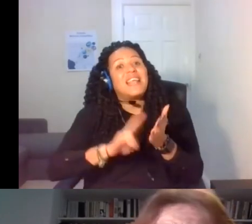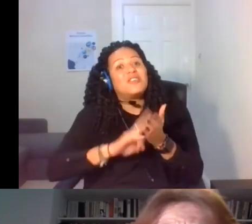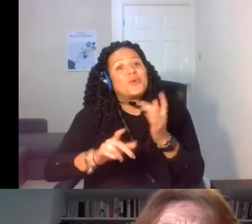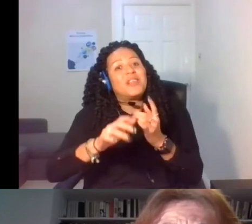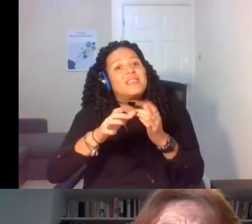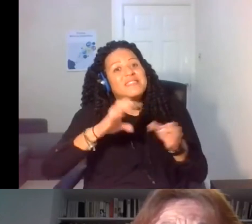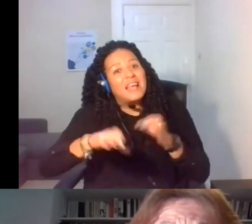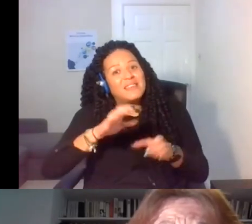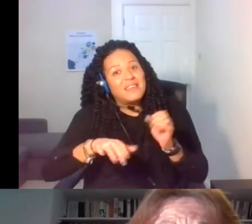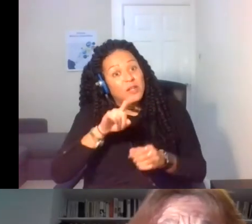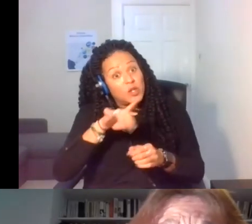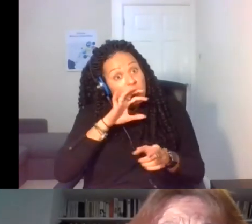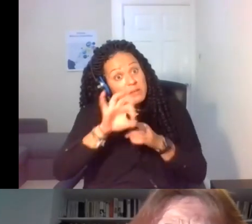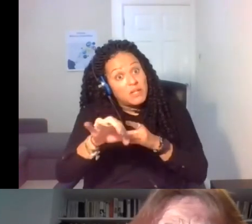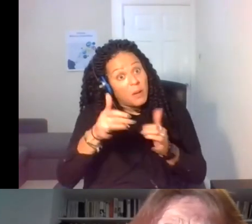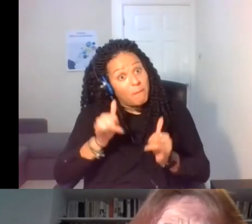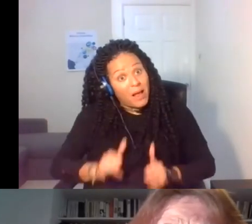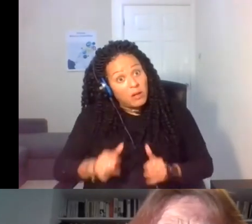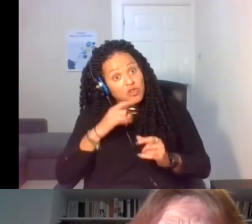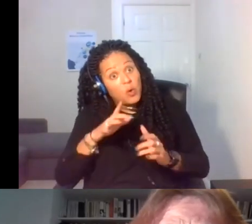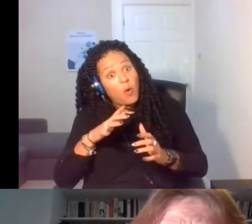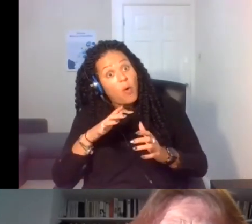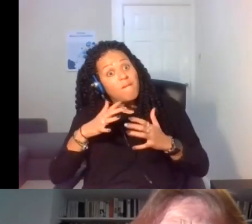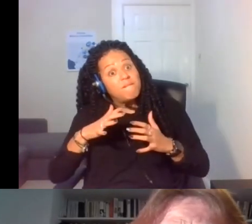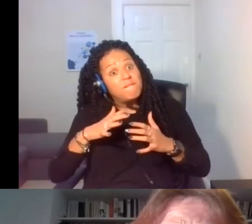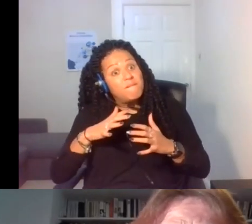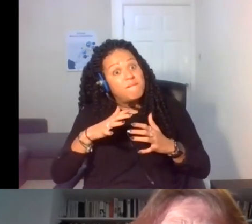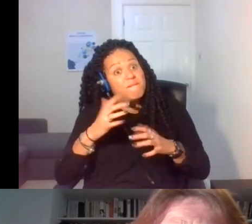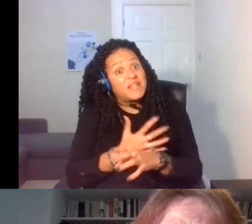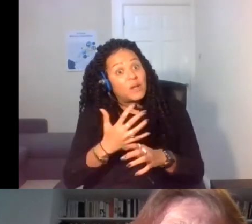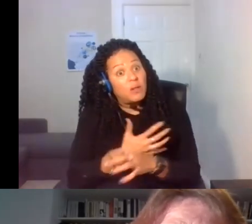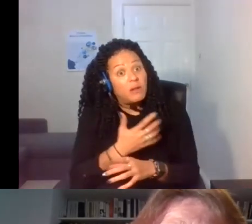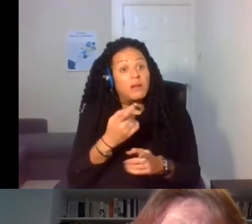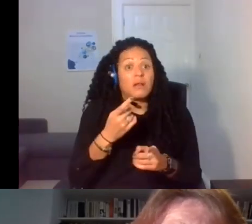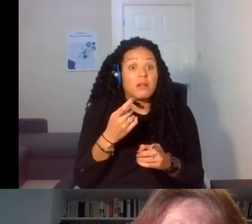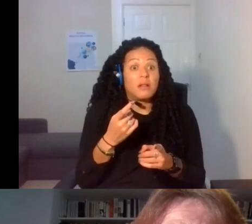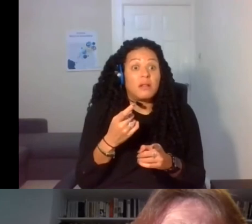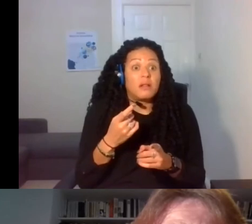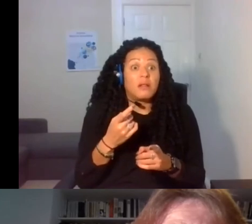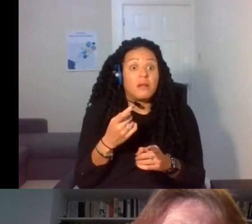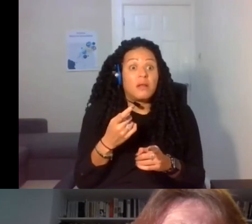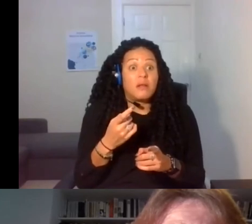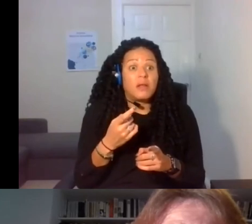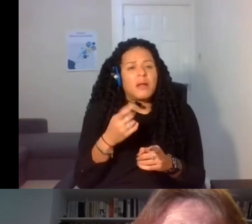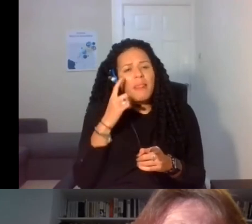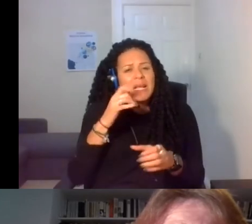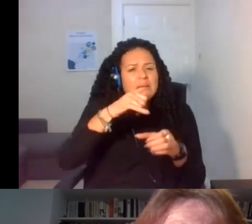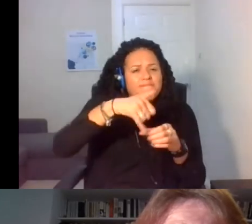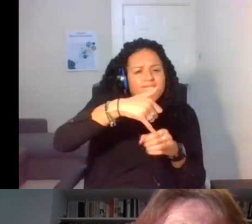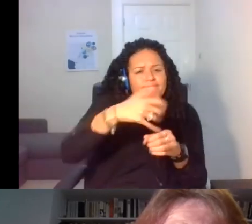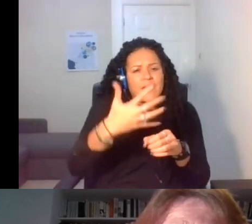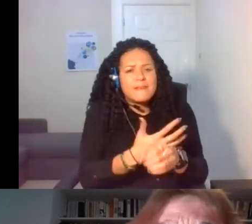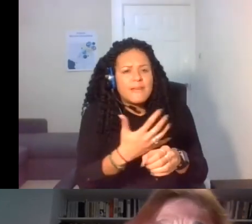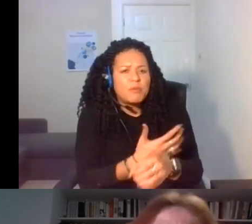fantastic. Are you going to specialise in the biological or the physical sciences? So physical, so I'm looking at more the chemistry, physics